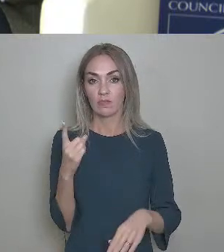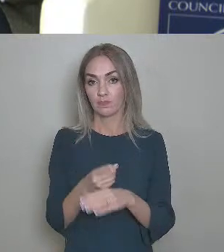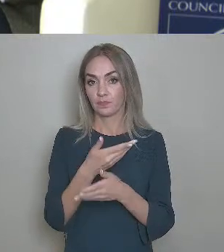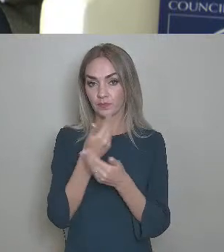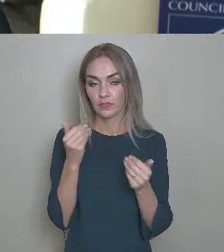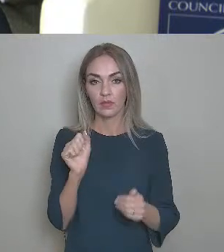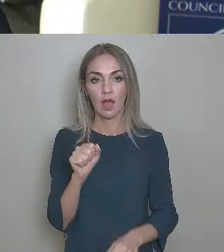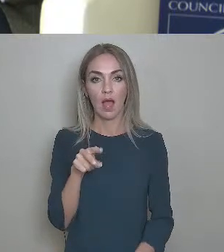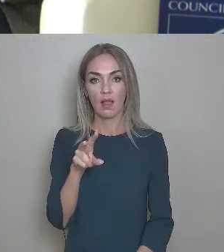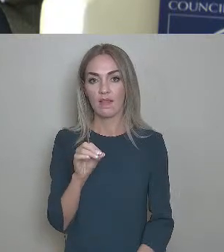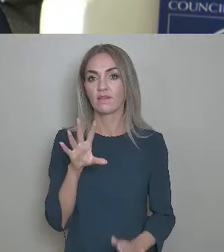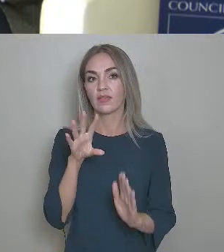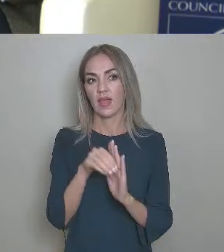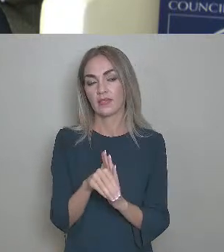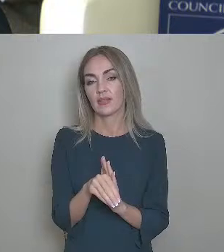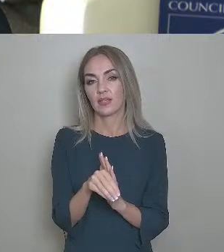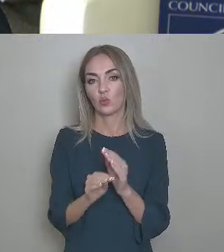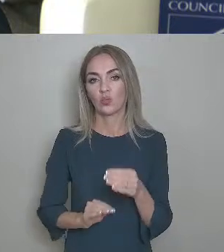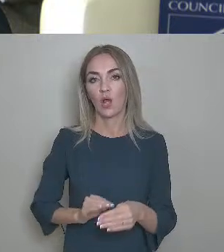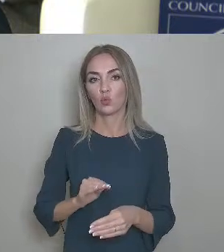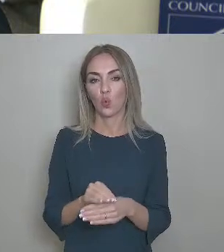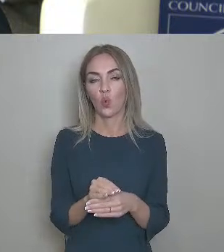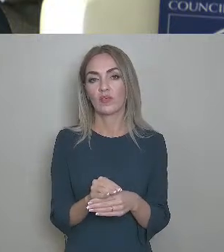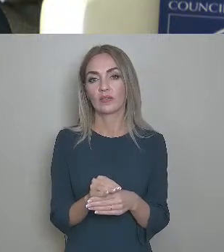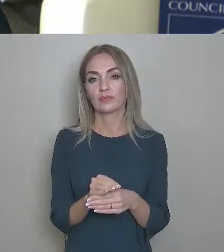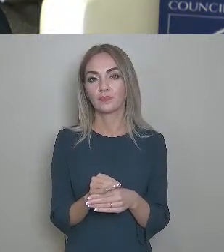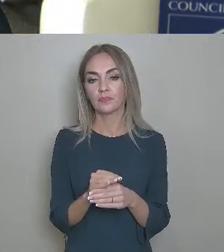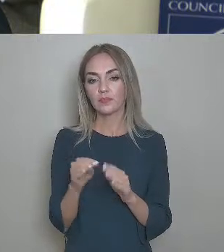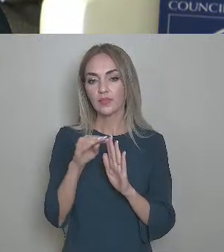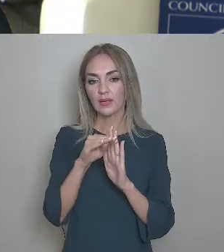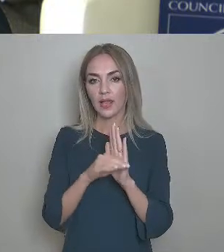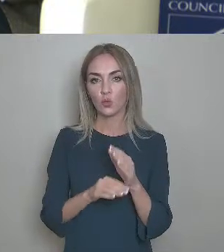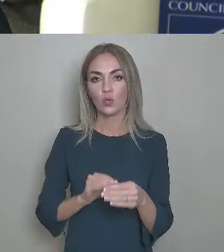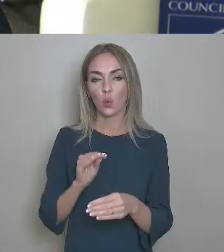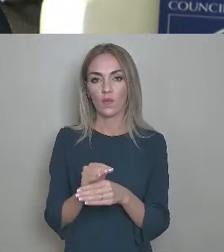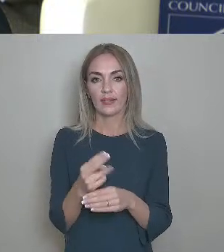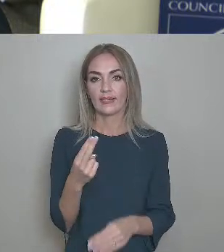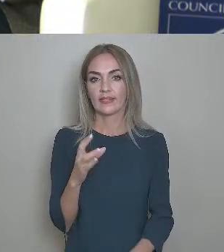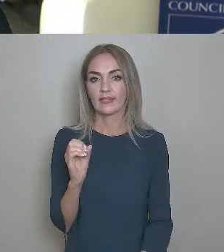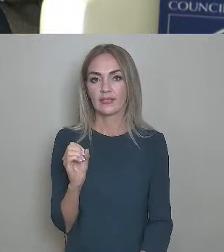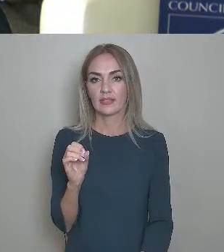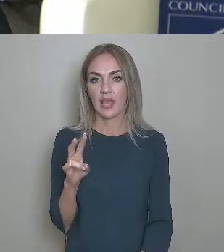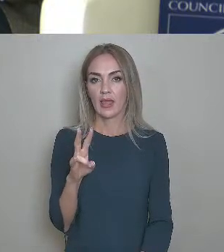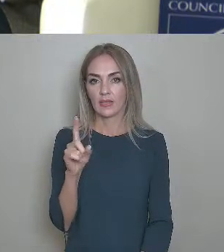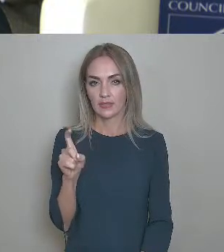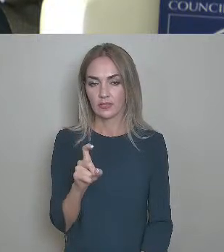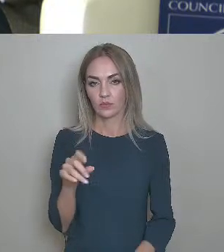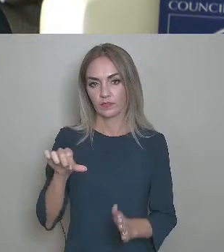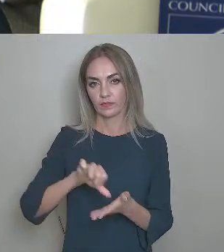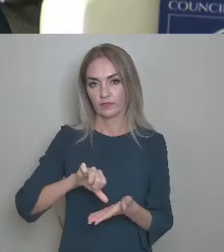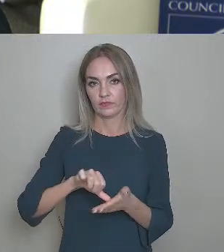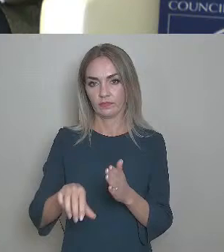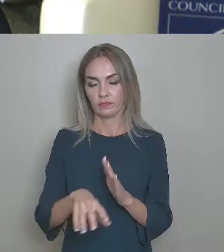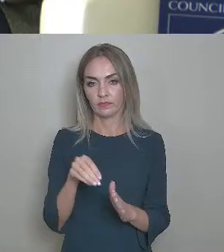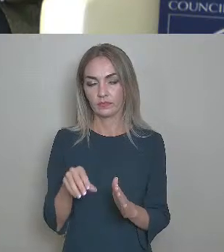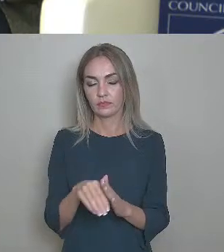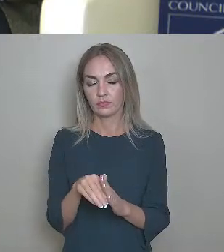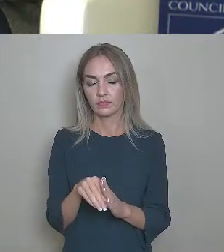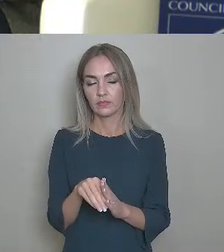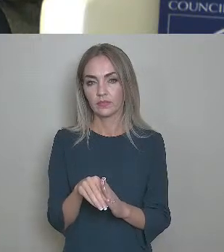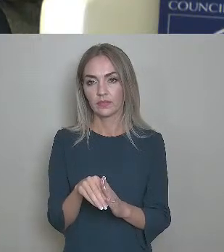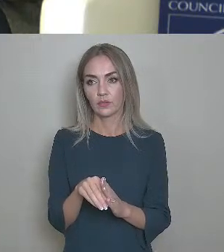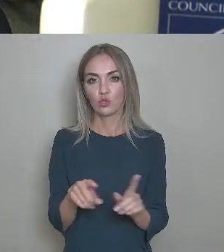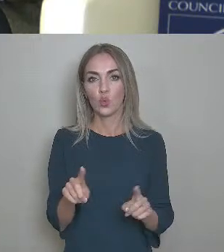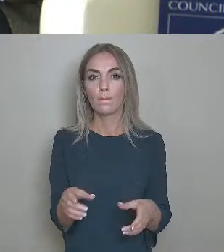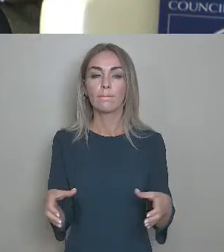no decision to ban it, but there is an additional criterion that was included to participate in